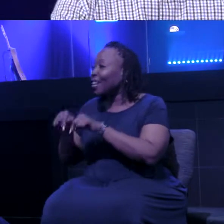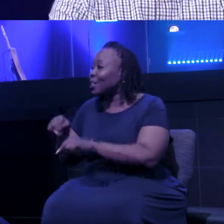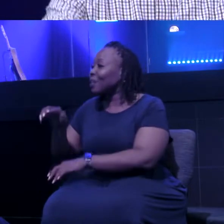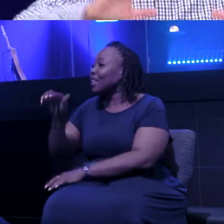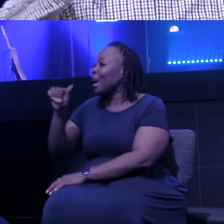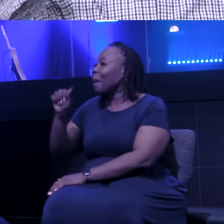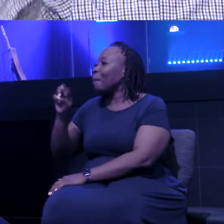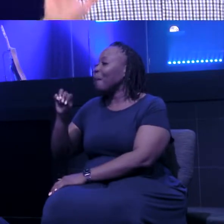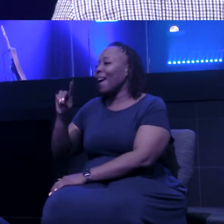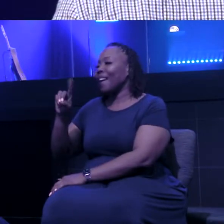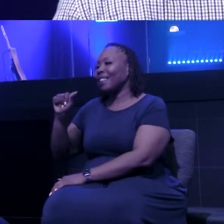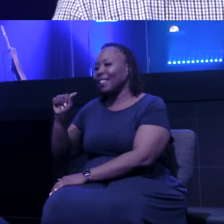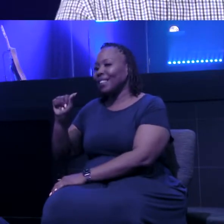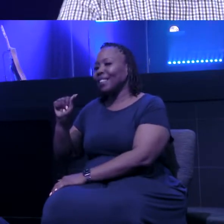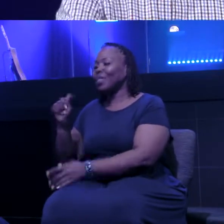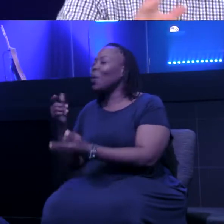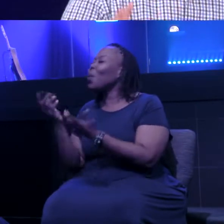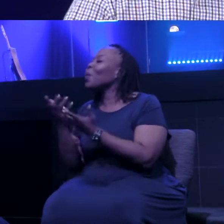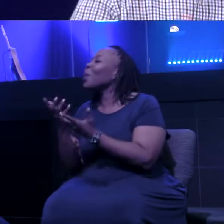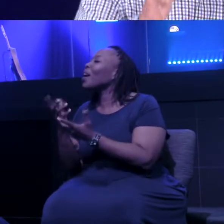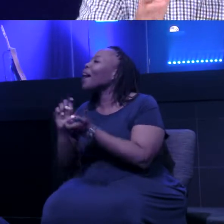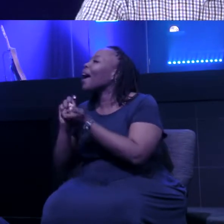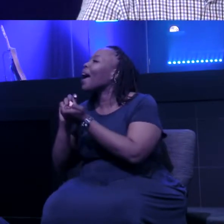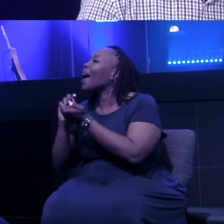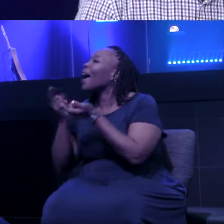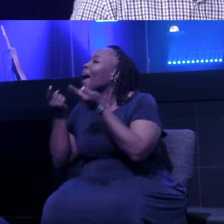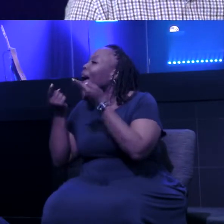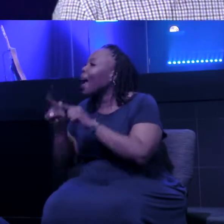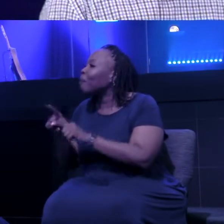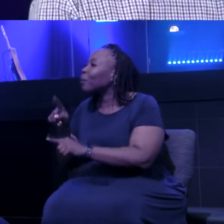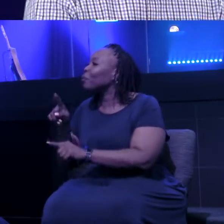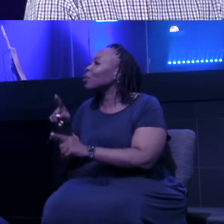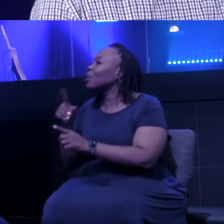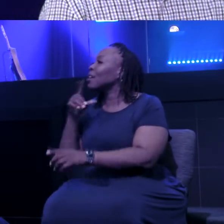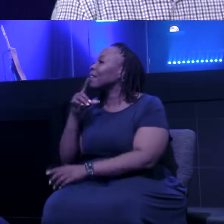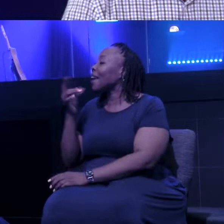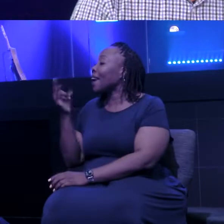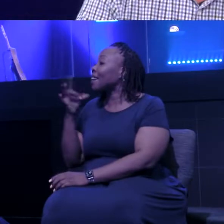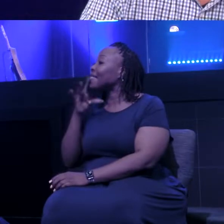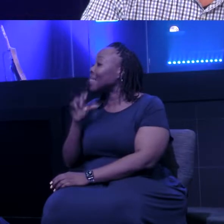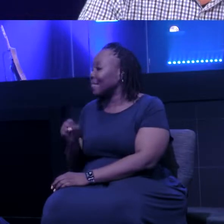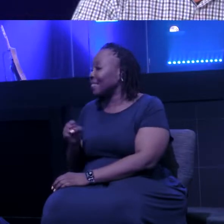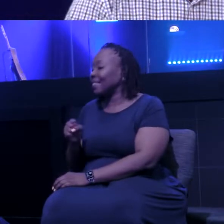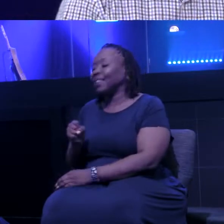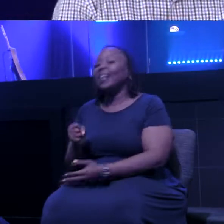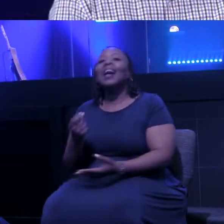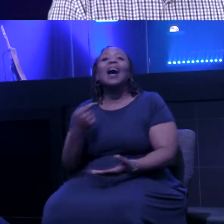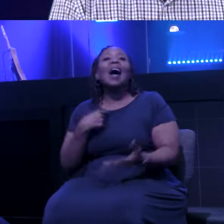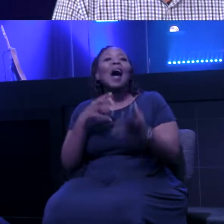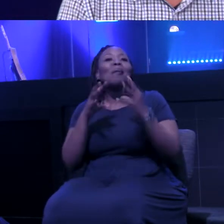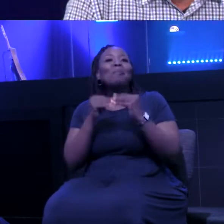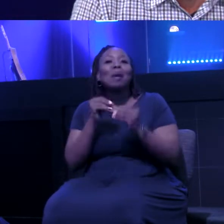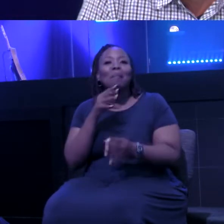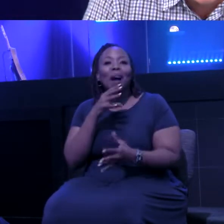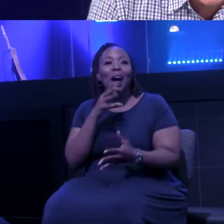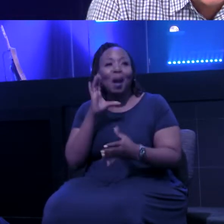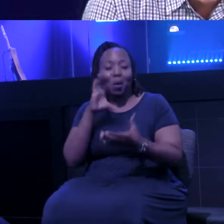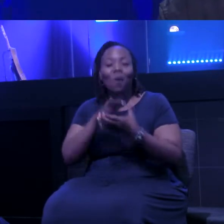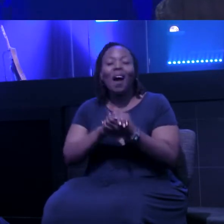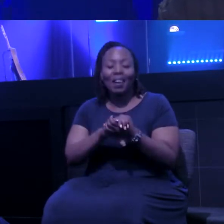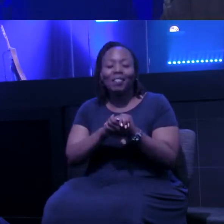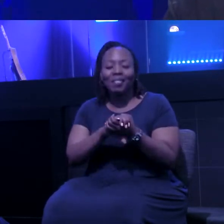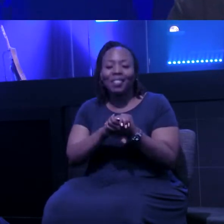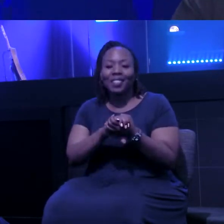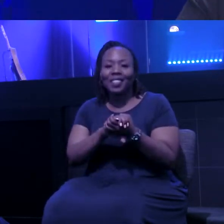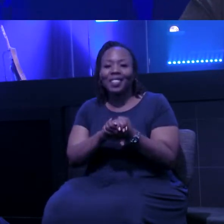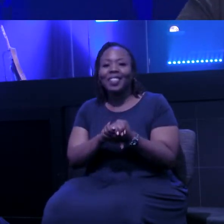So what happened when you turned 18 that was a big positive change in your life? Oh, my wife. I met my wife. And good answer. Good yeah, answer. Great